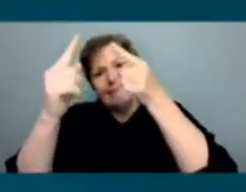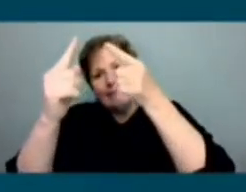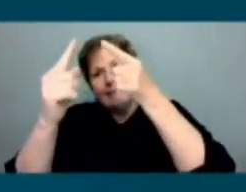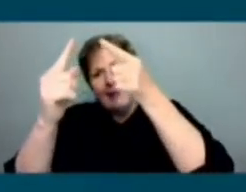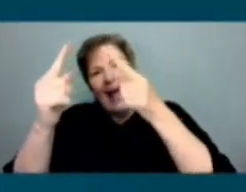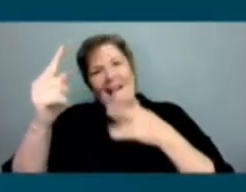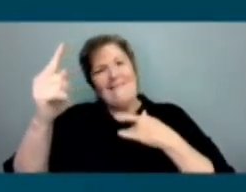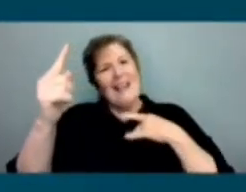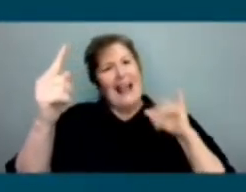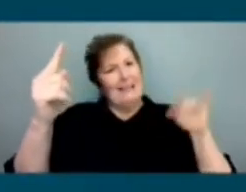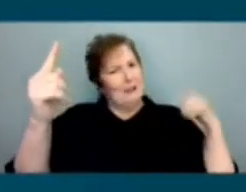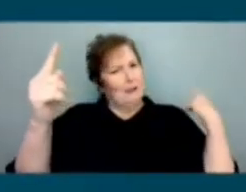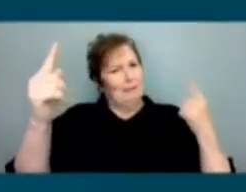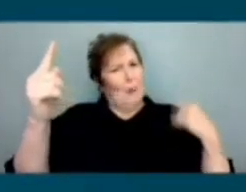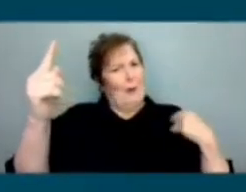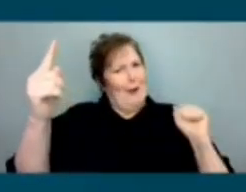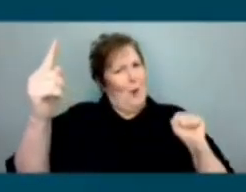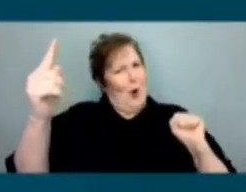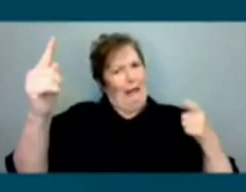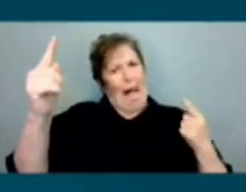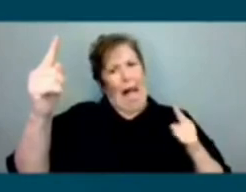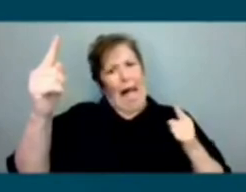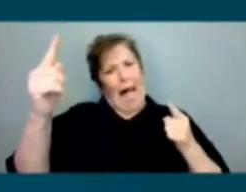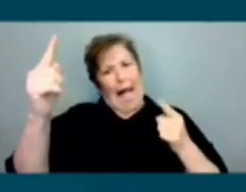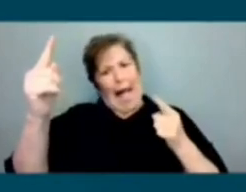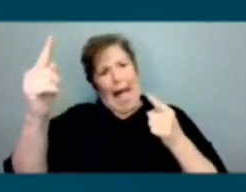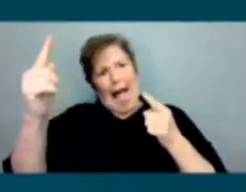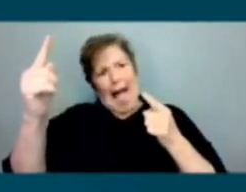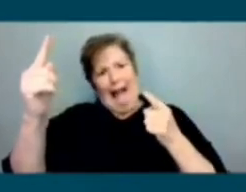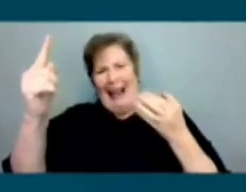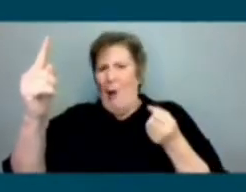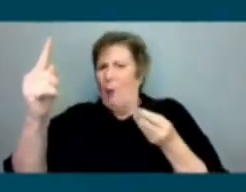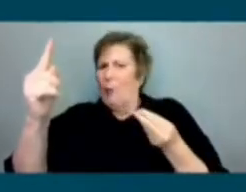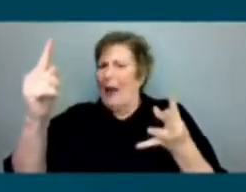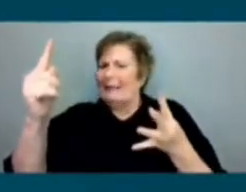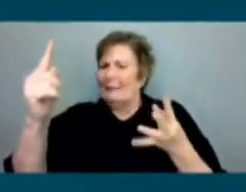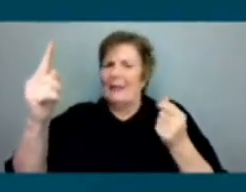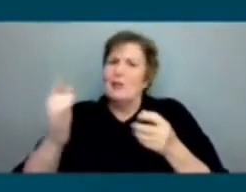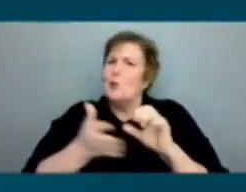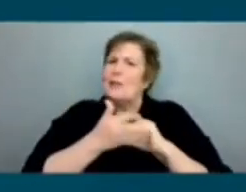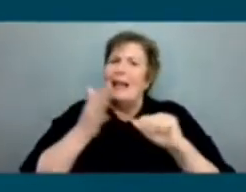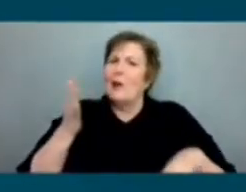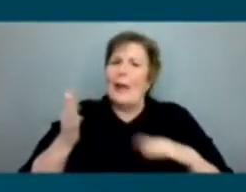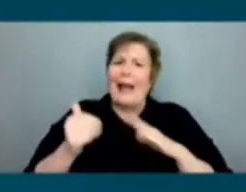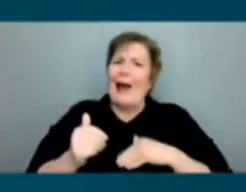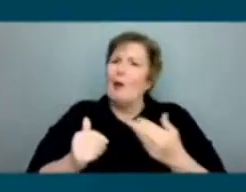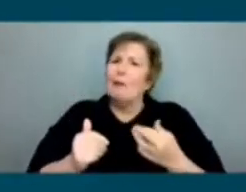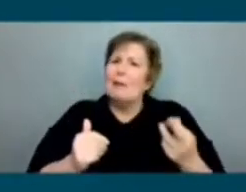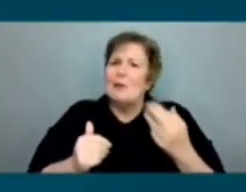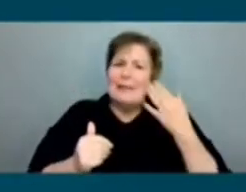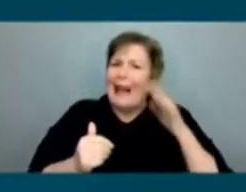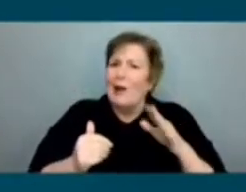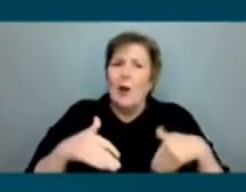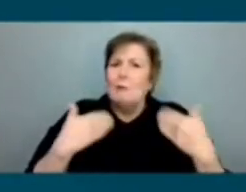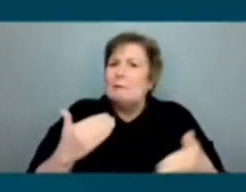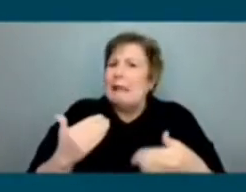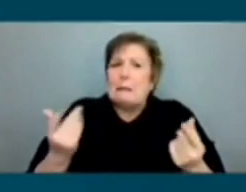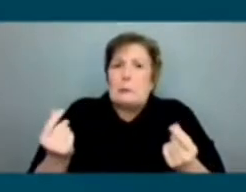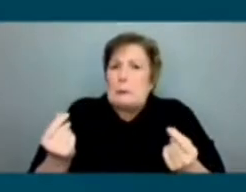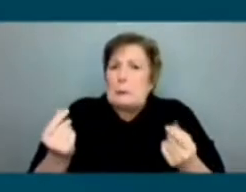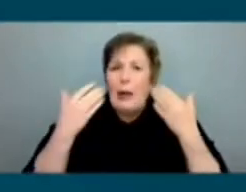waste. Since we're having resources taken away from us, I don't know what's going to be our next step, because we were